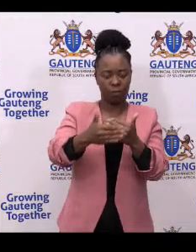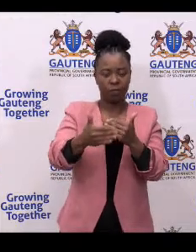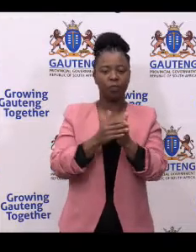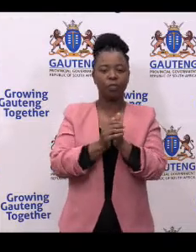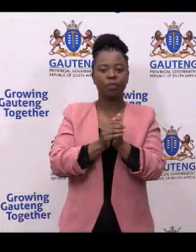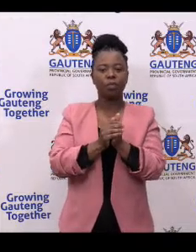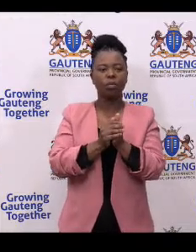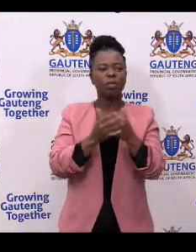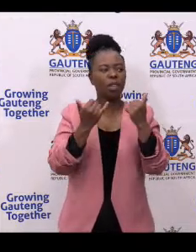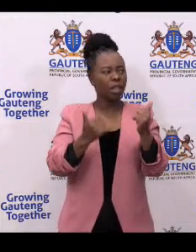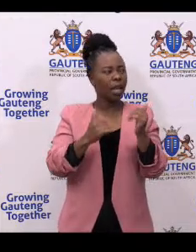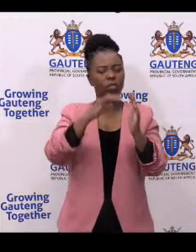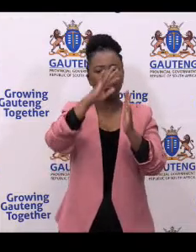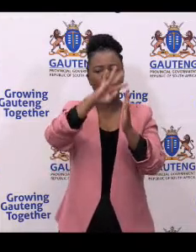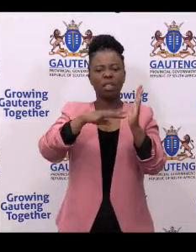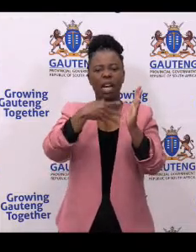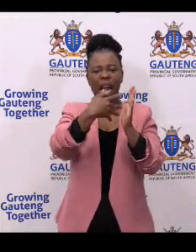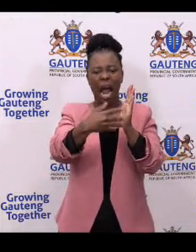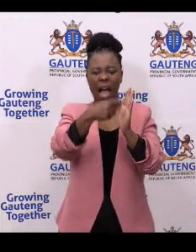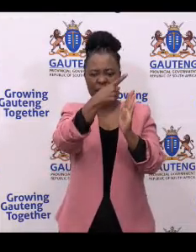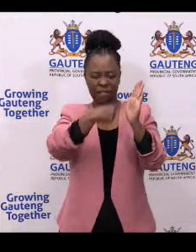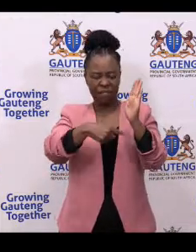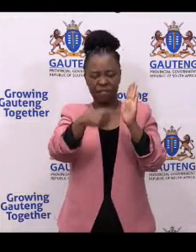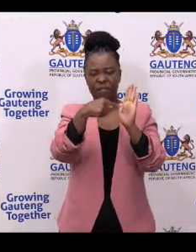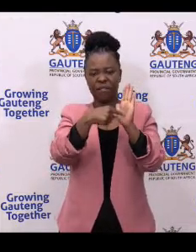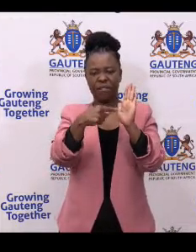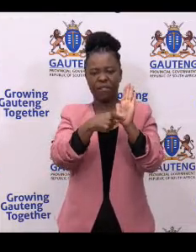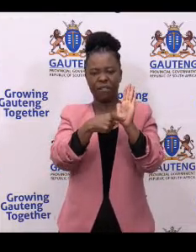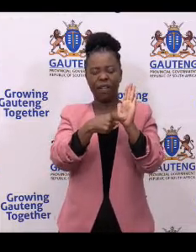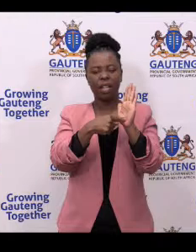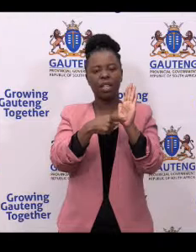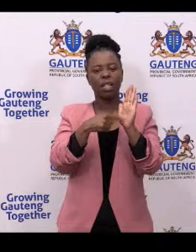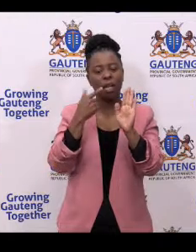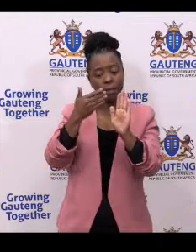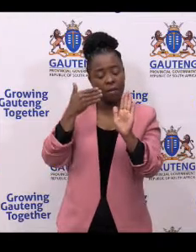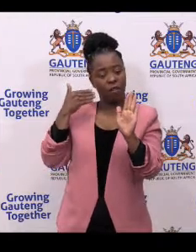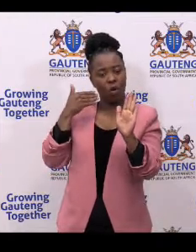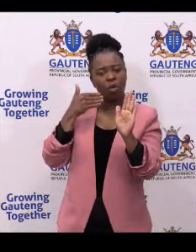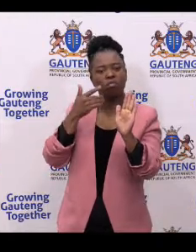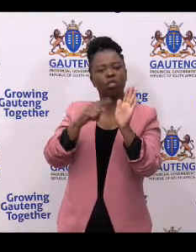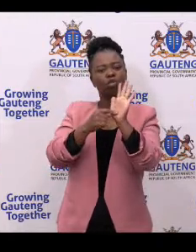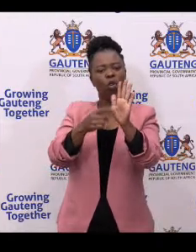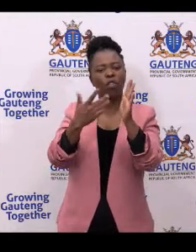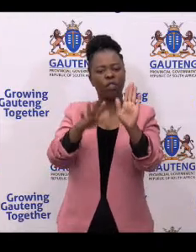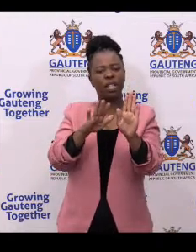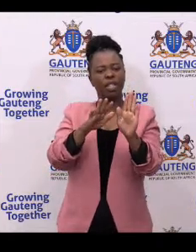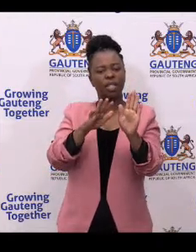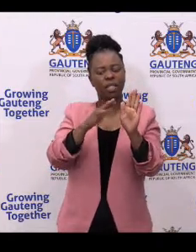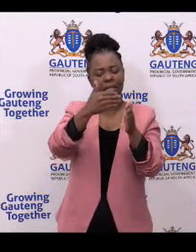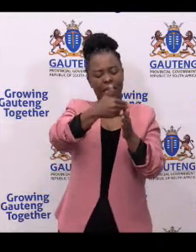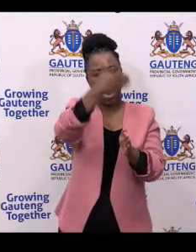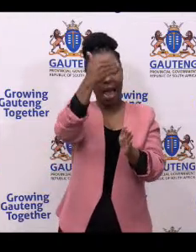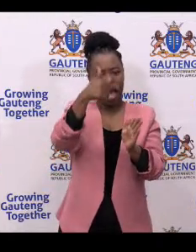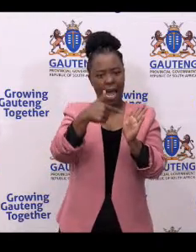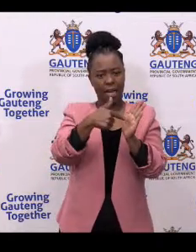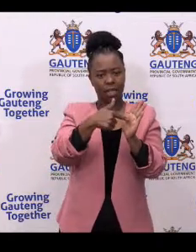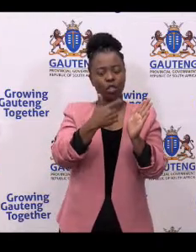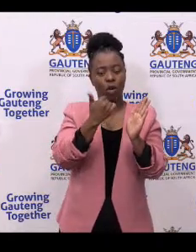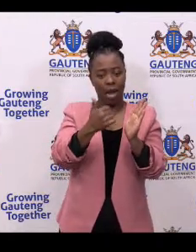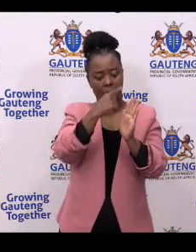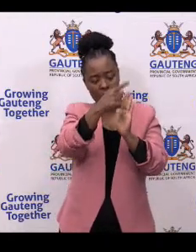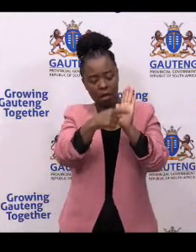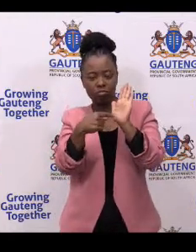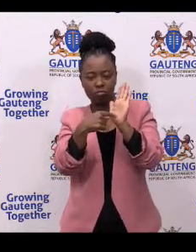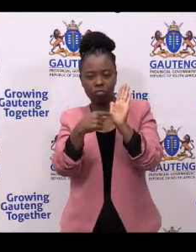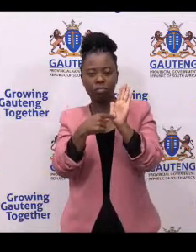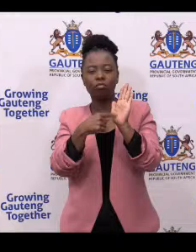graphical representation of what the picture I've shown you in the previous slide. You will realize and also make sure